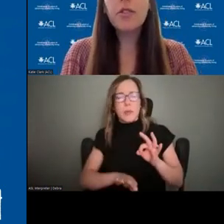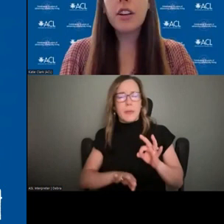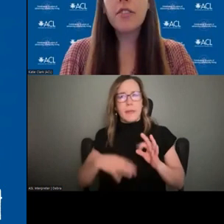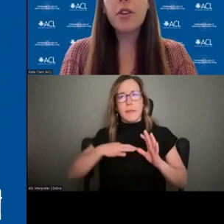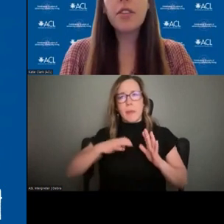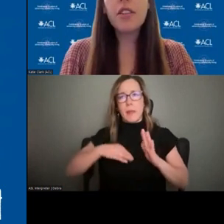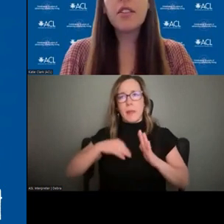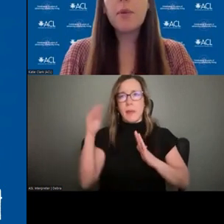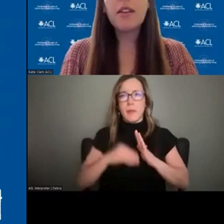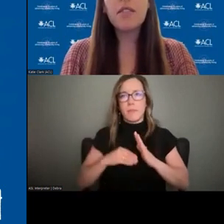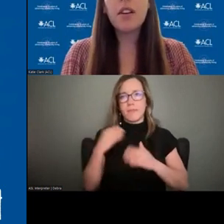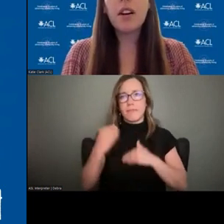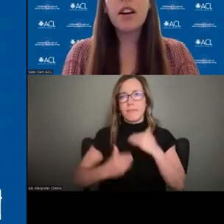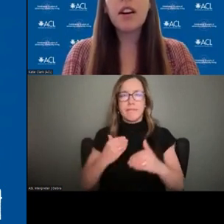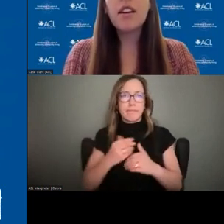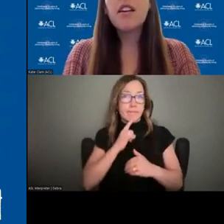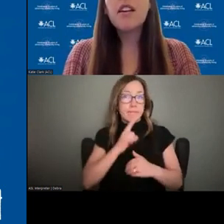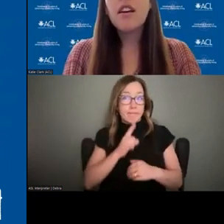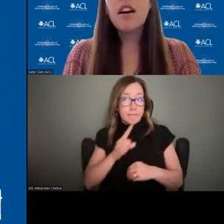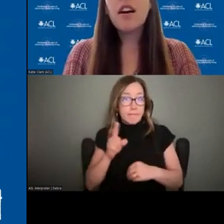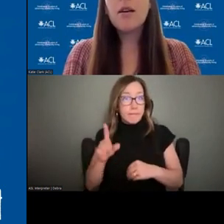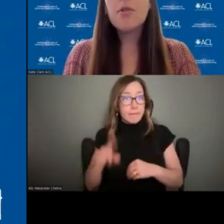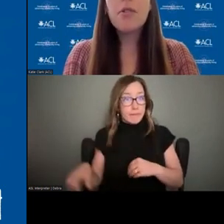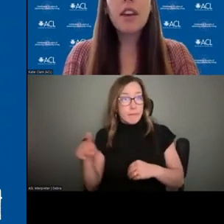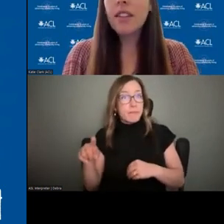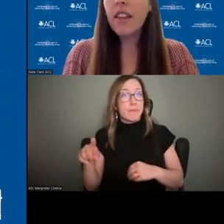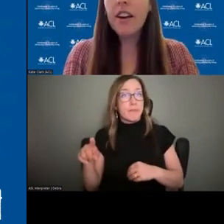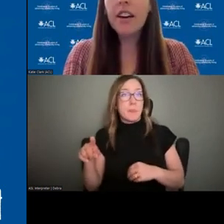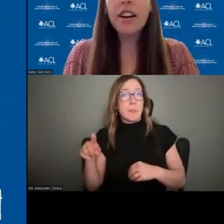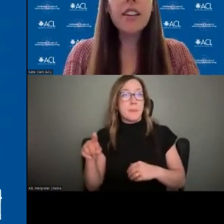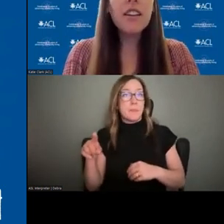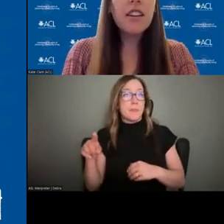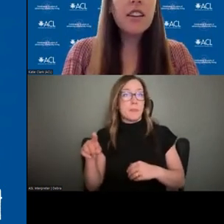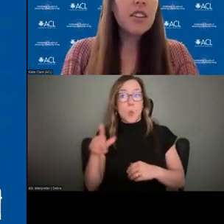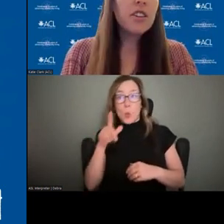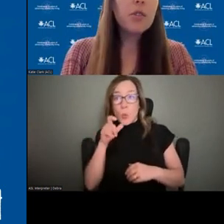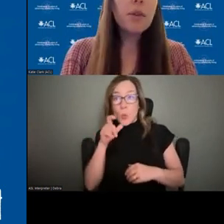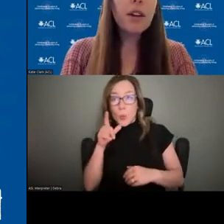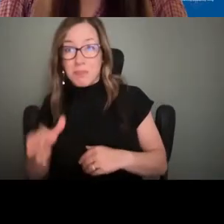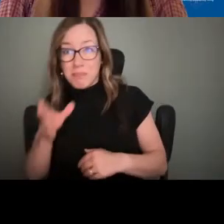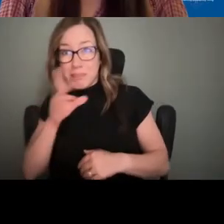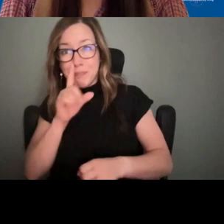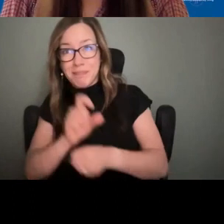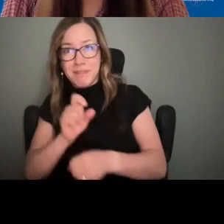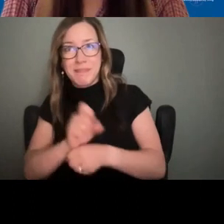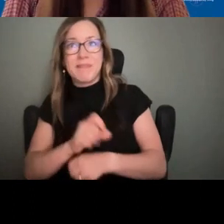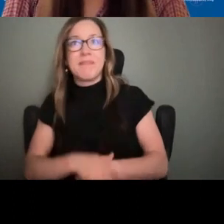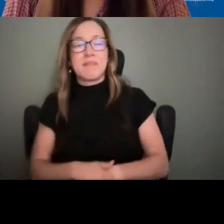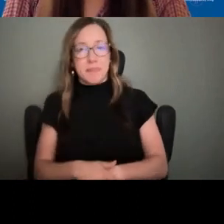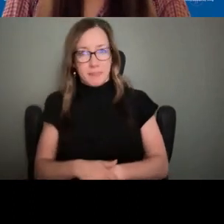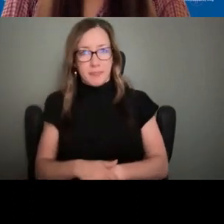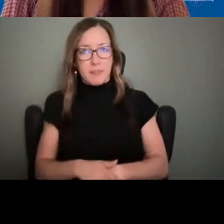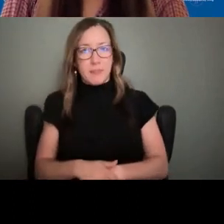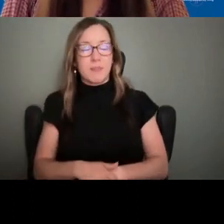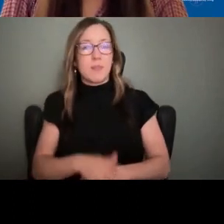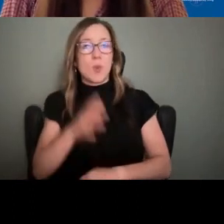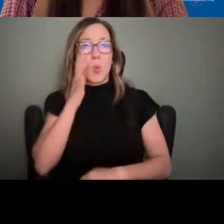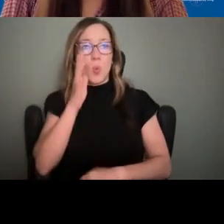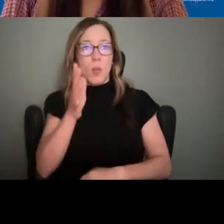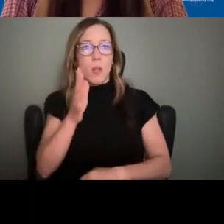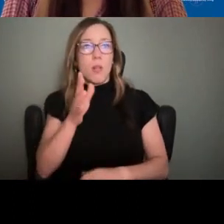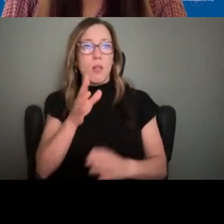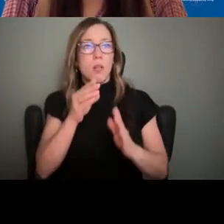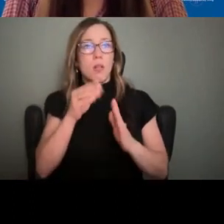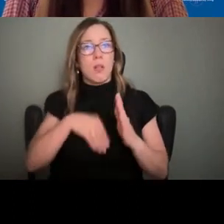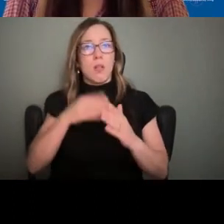process just to ensure folks in the space are who they say they are. You will complete